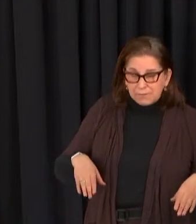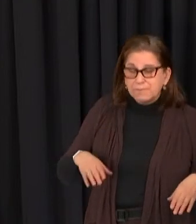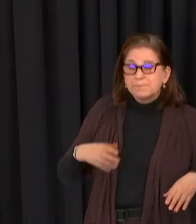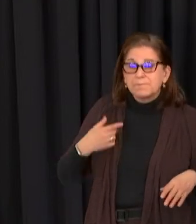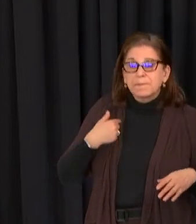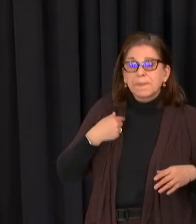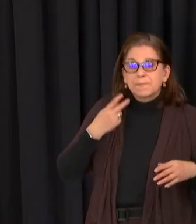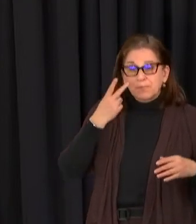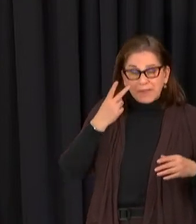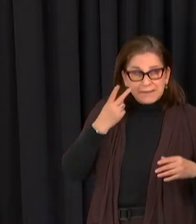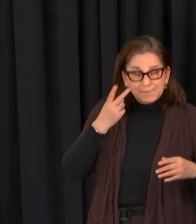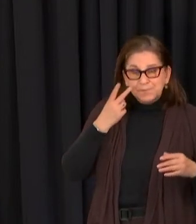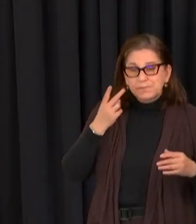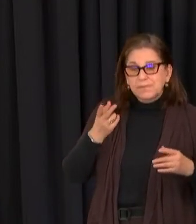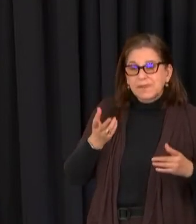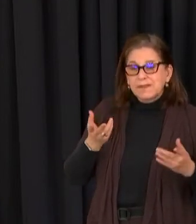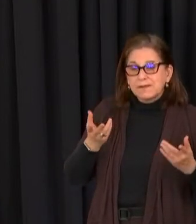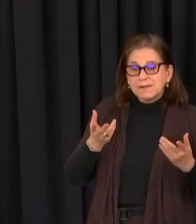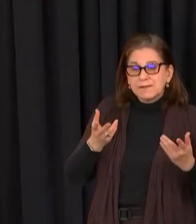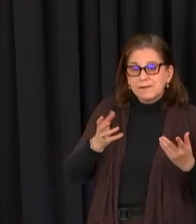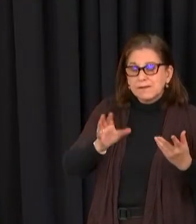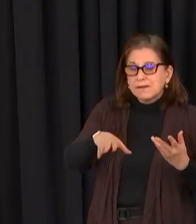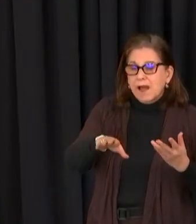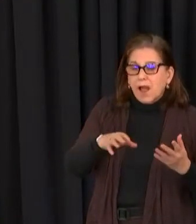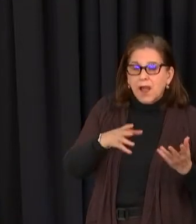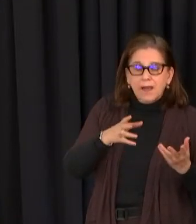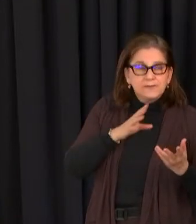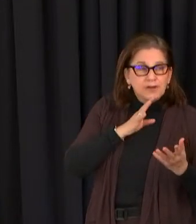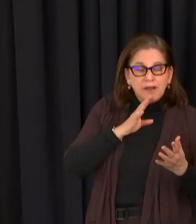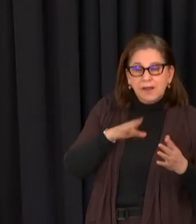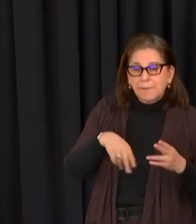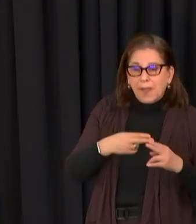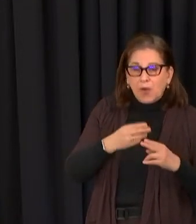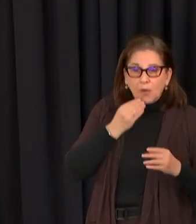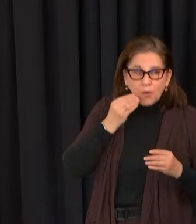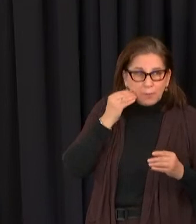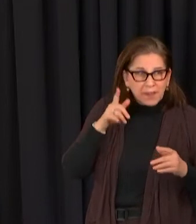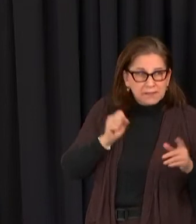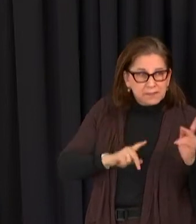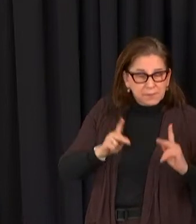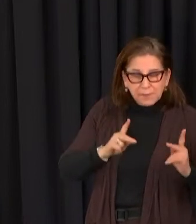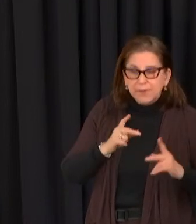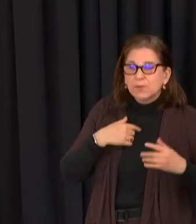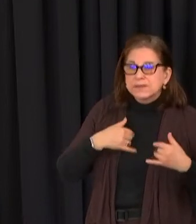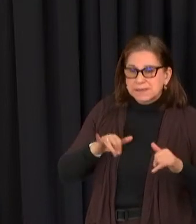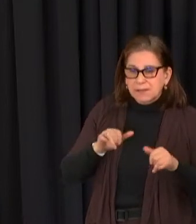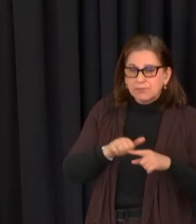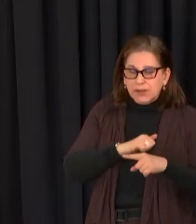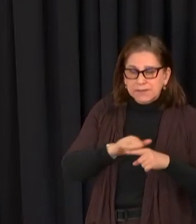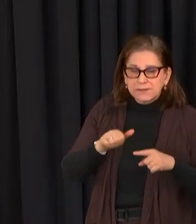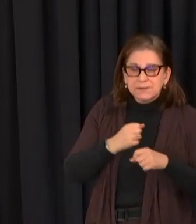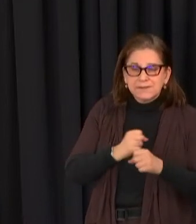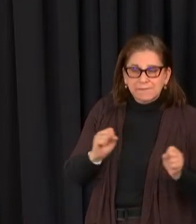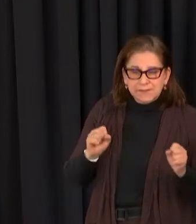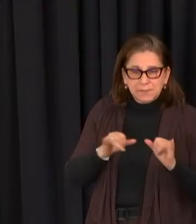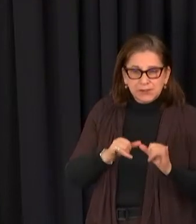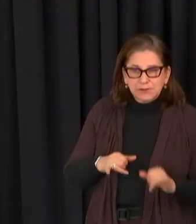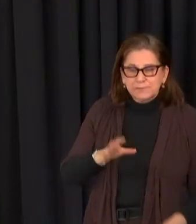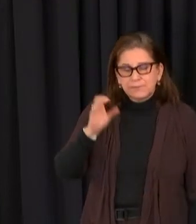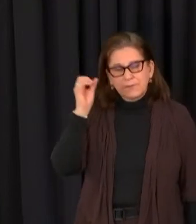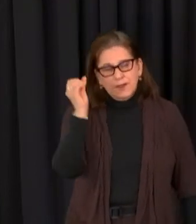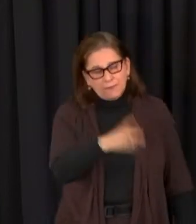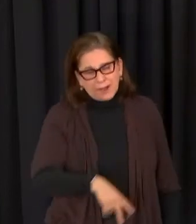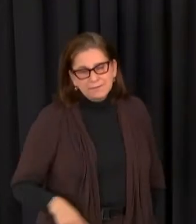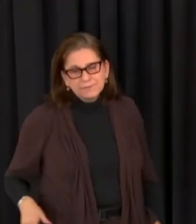we have First Amendment demonstrations that they can be conducted safely. And then the other question I wanted to ask has to do